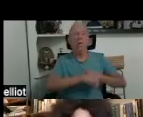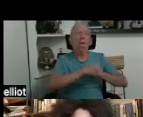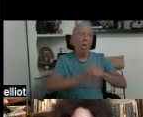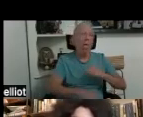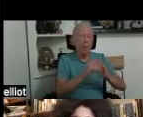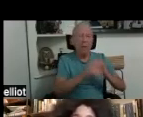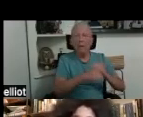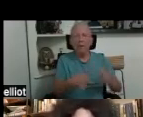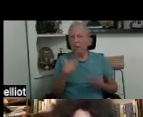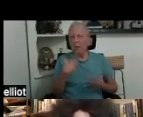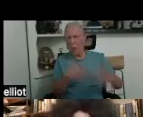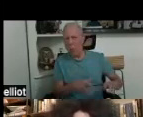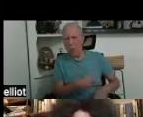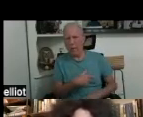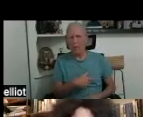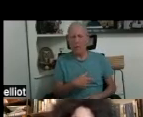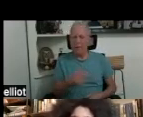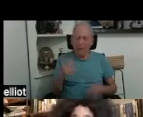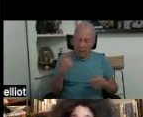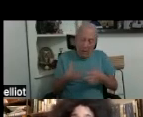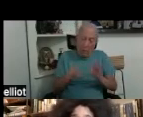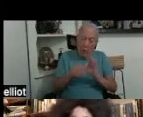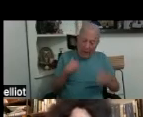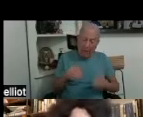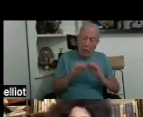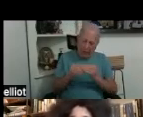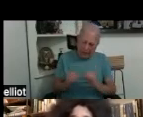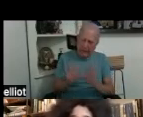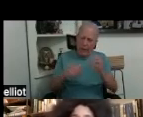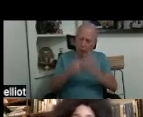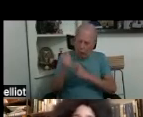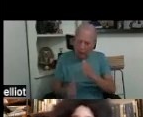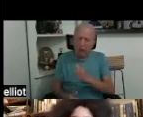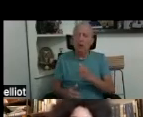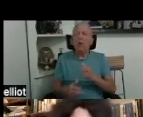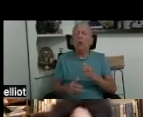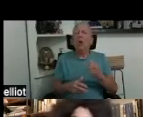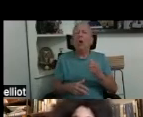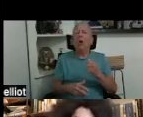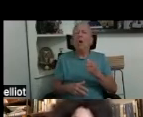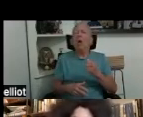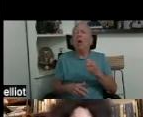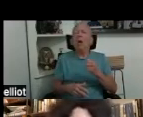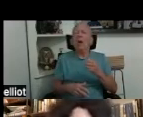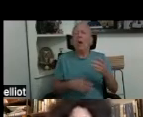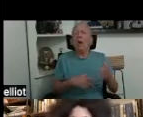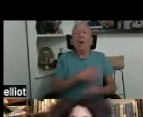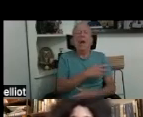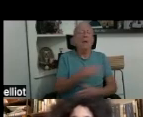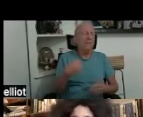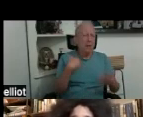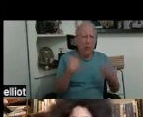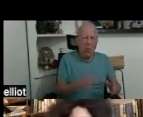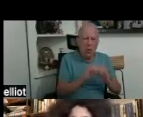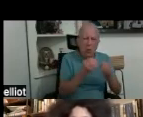with either no clear structure or the kind of confusion that makes everyone feel like they have to do everything? How